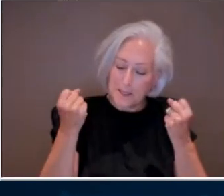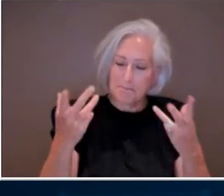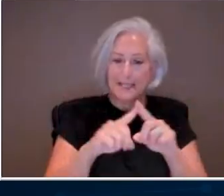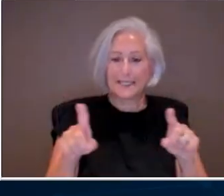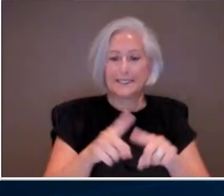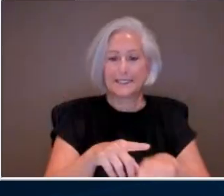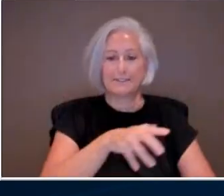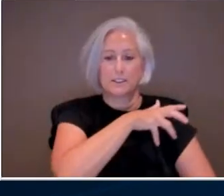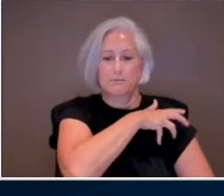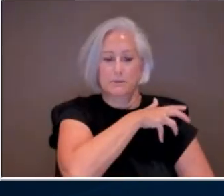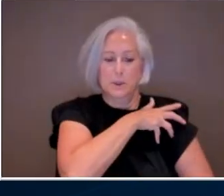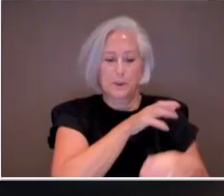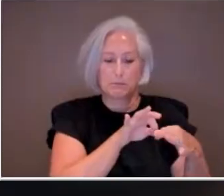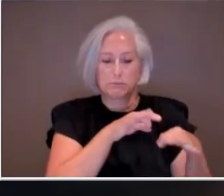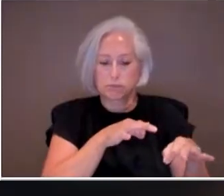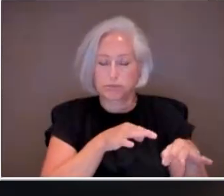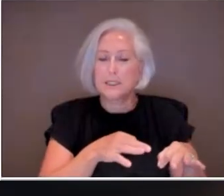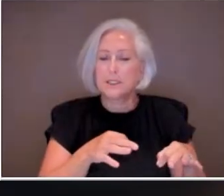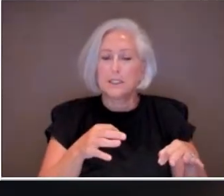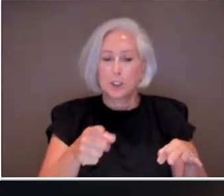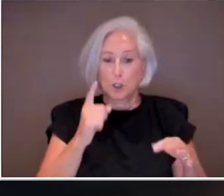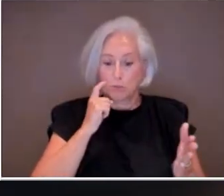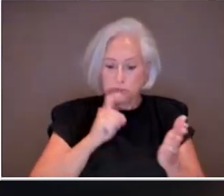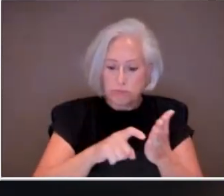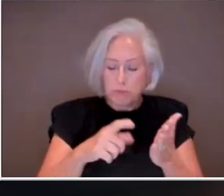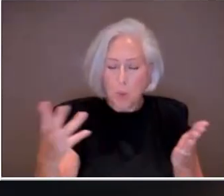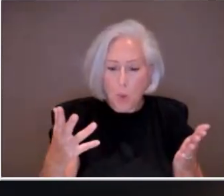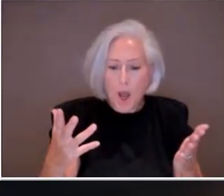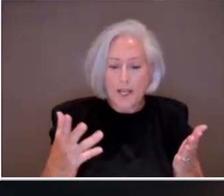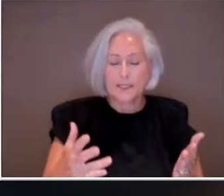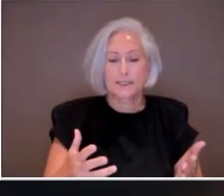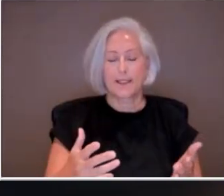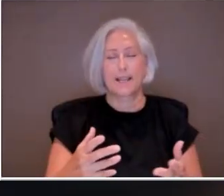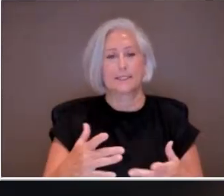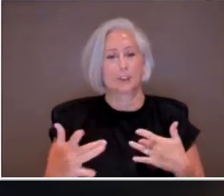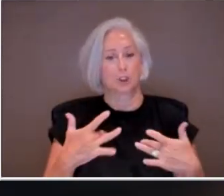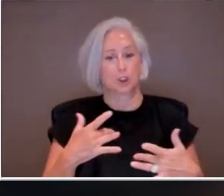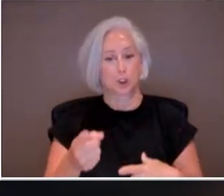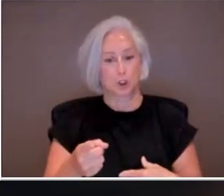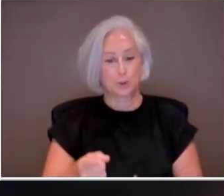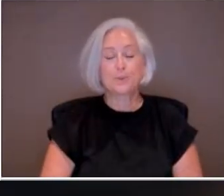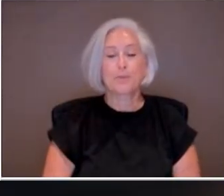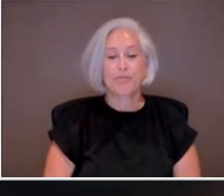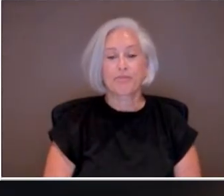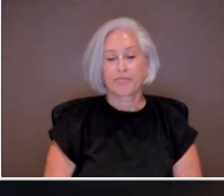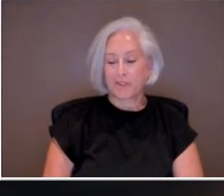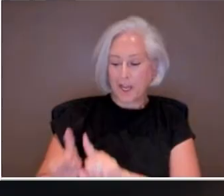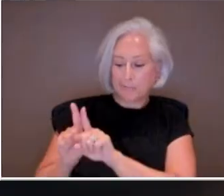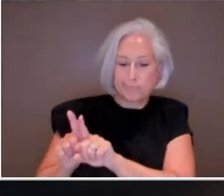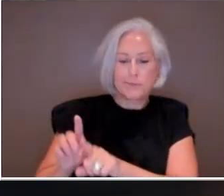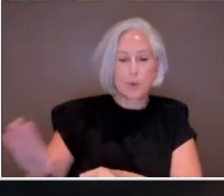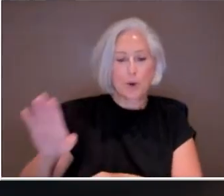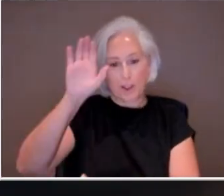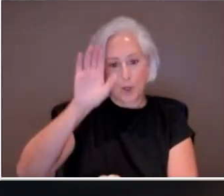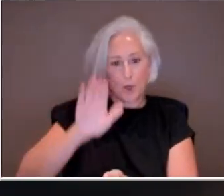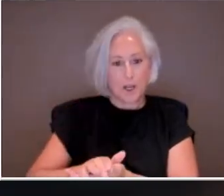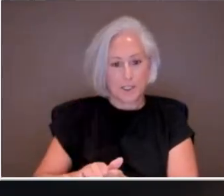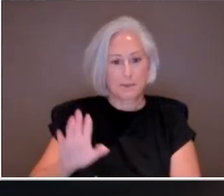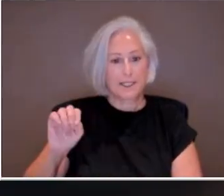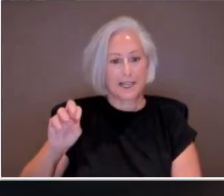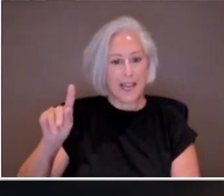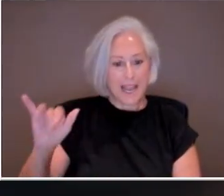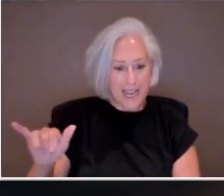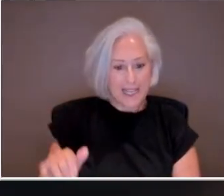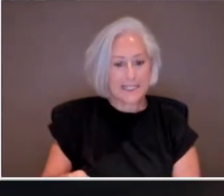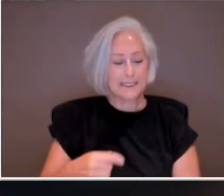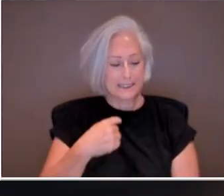alarm bells? Yeah, good question. So obviously I work pretty closely with her husband, Andy, and Andy had just mentioned, hey, she's having some